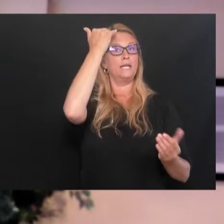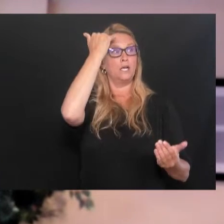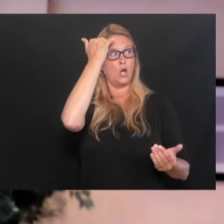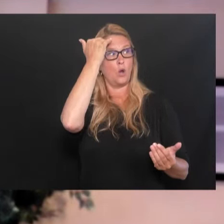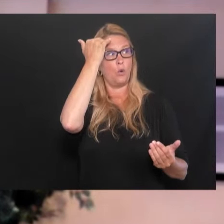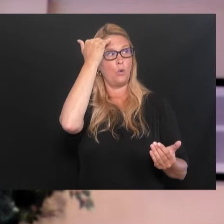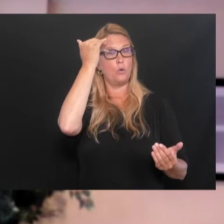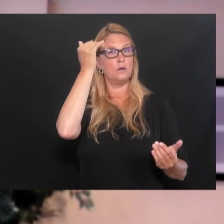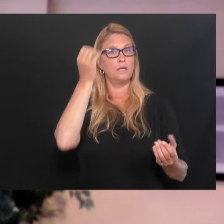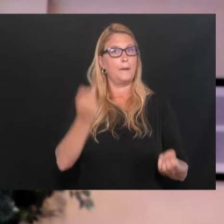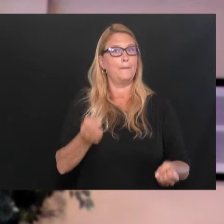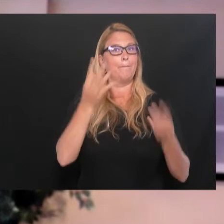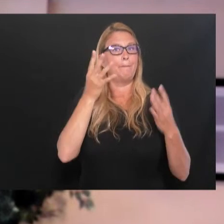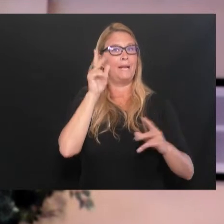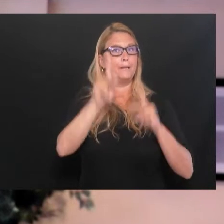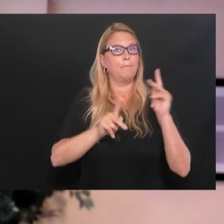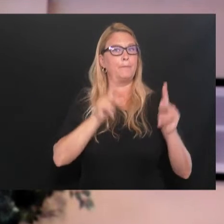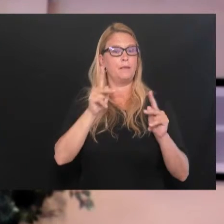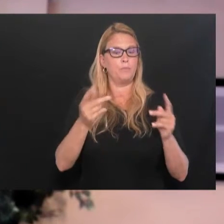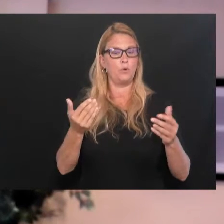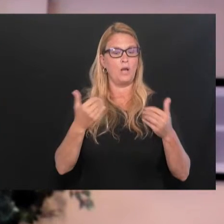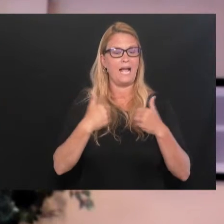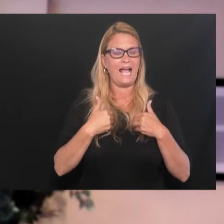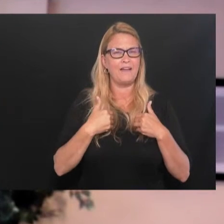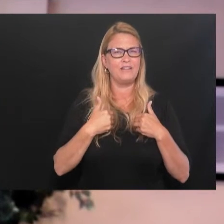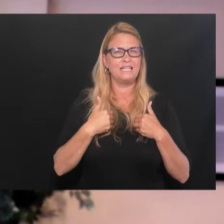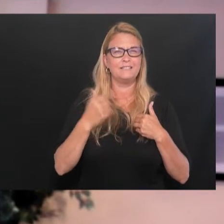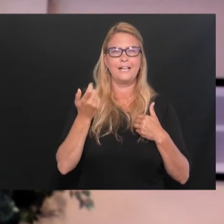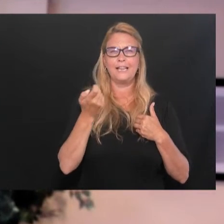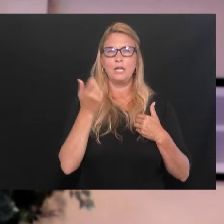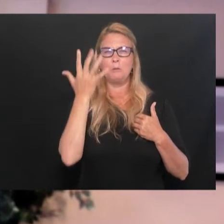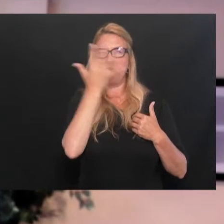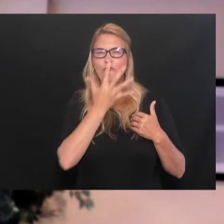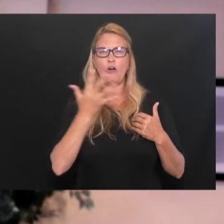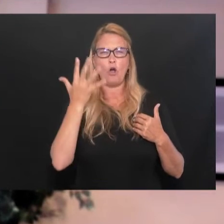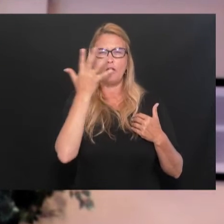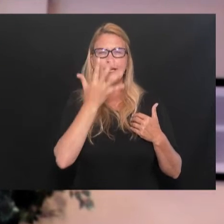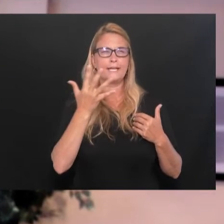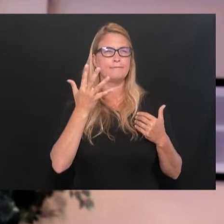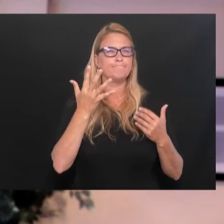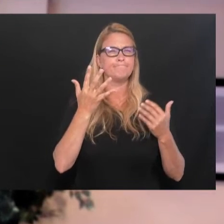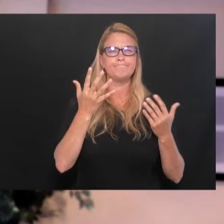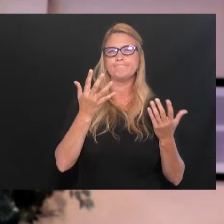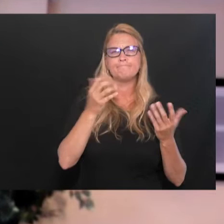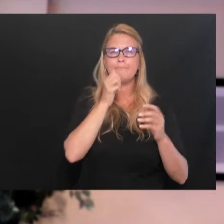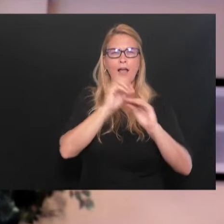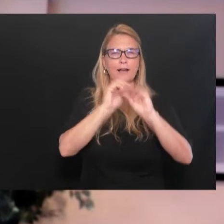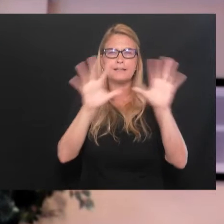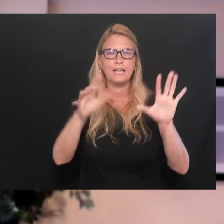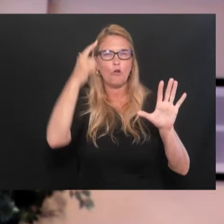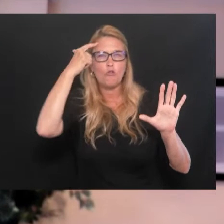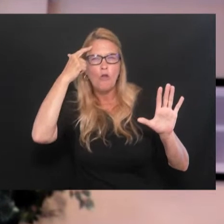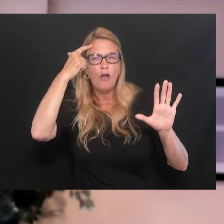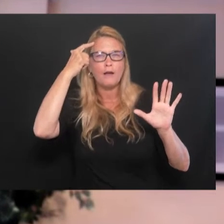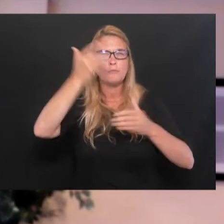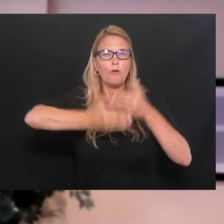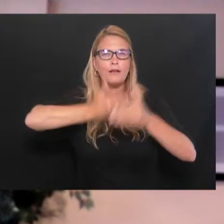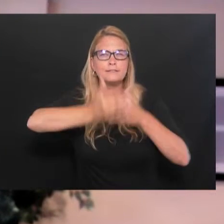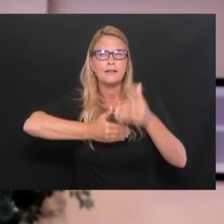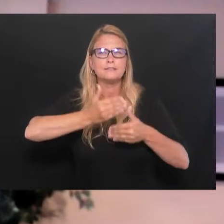before, that many people report having a fogginess of their thought and not feeling normal as far as their